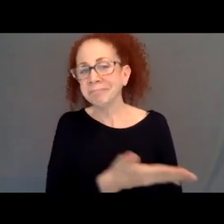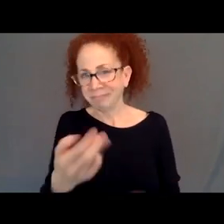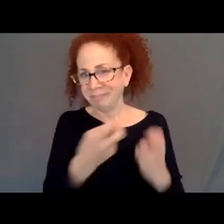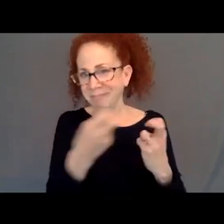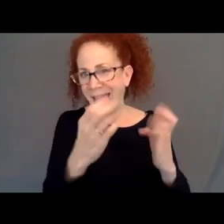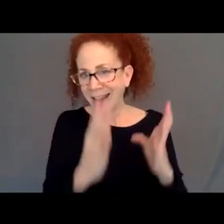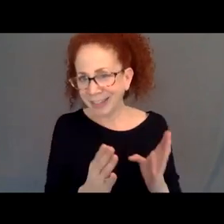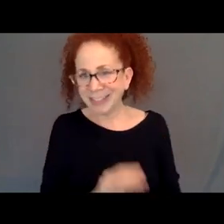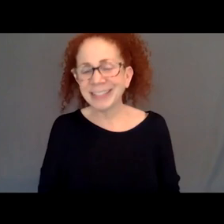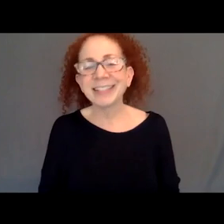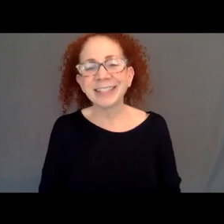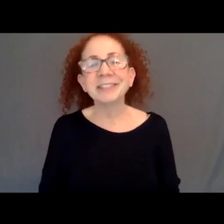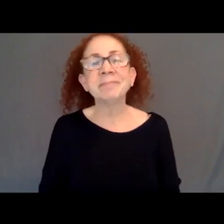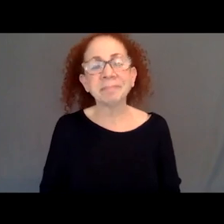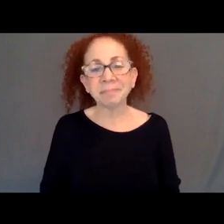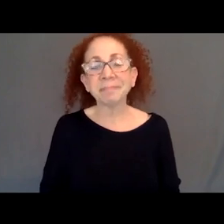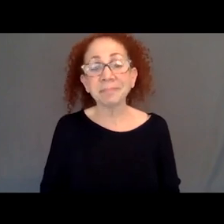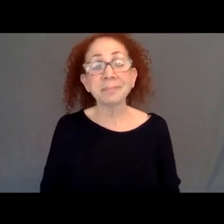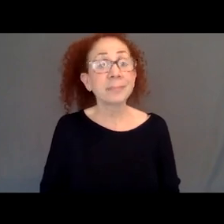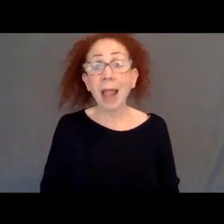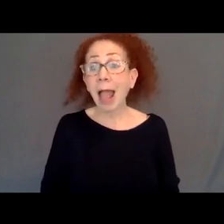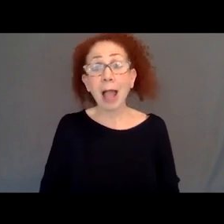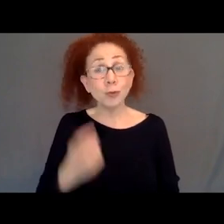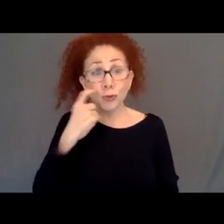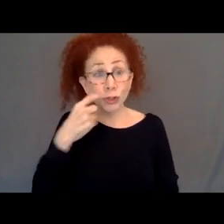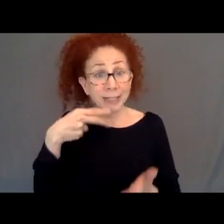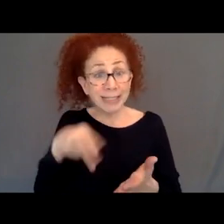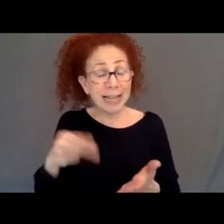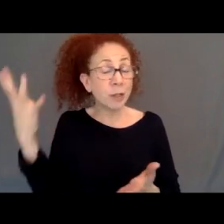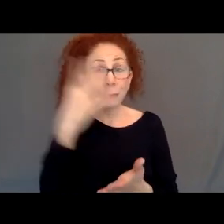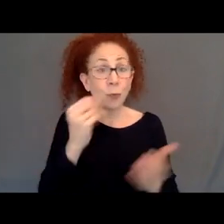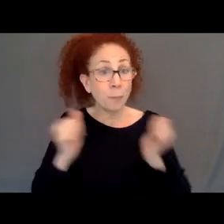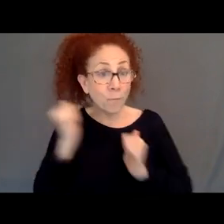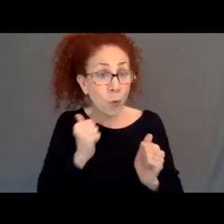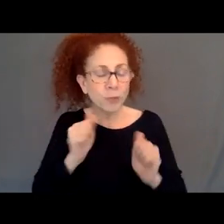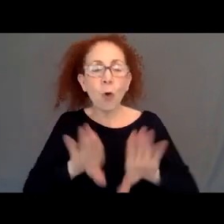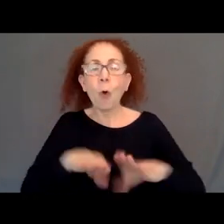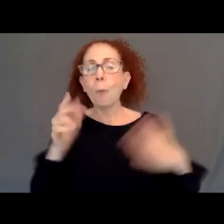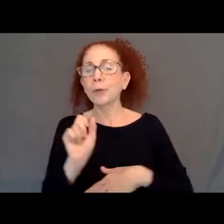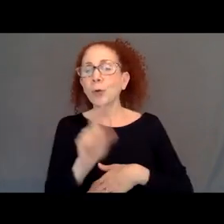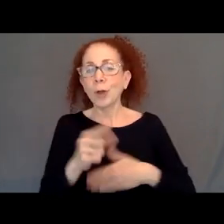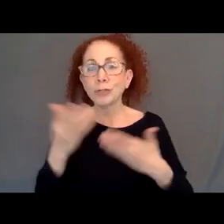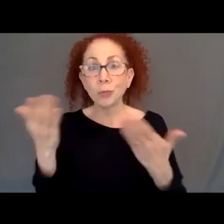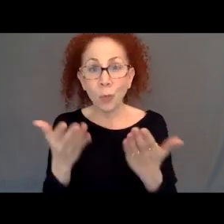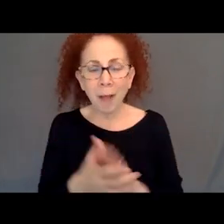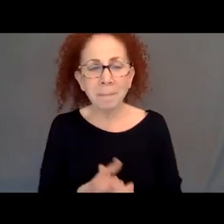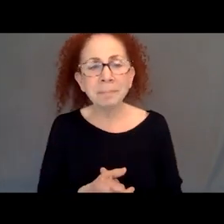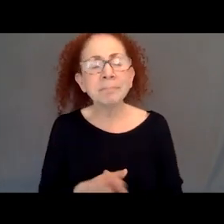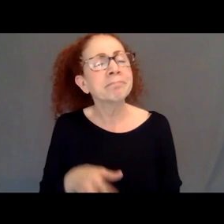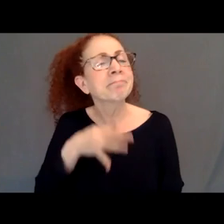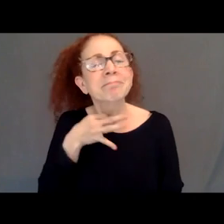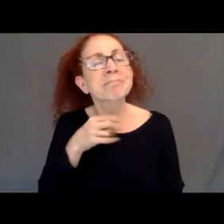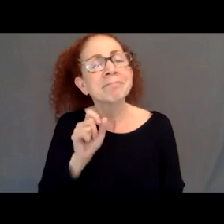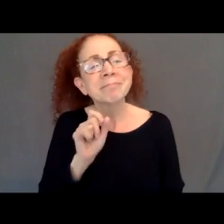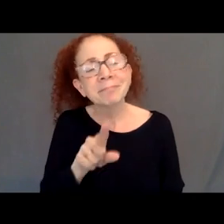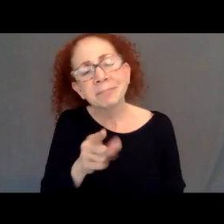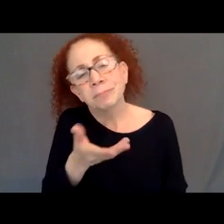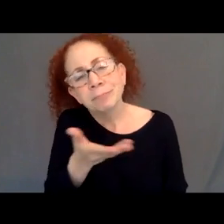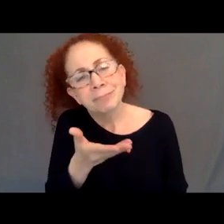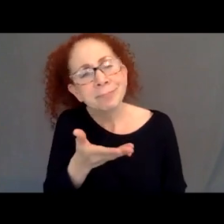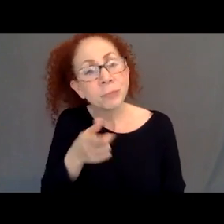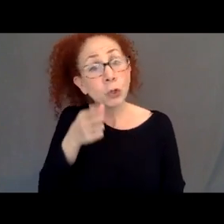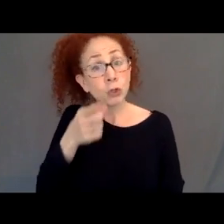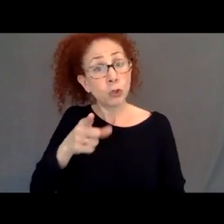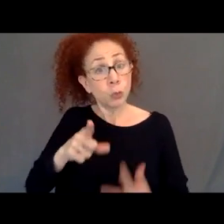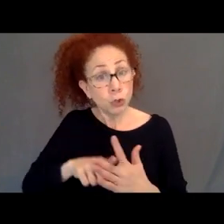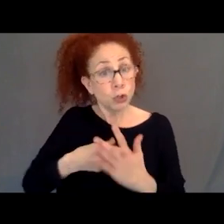panelists. Also, you guys who just danced in that beautiful performance. And the opening question was just asking a little bit about when did